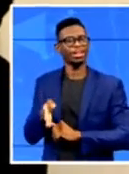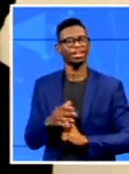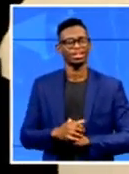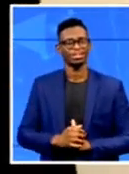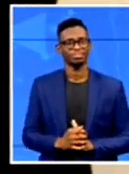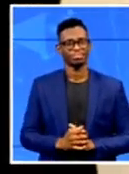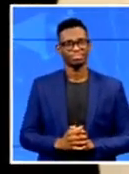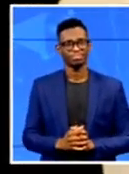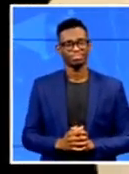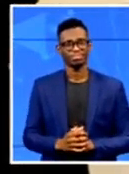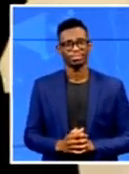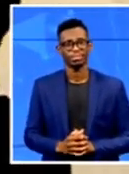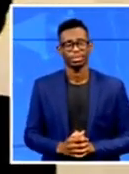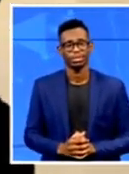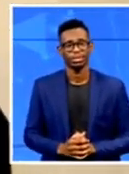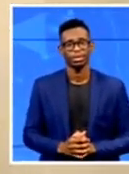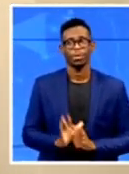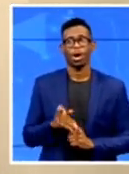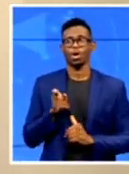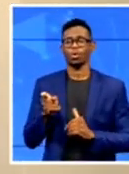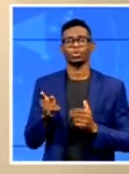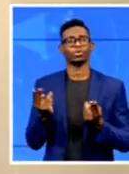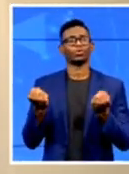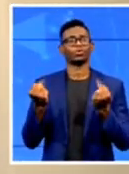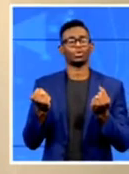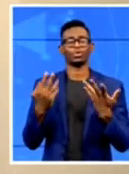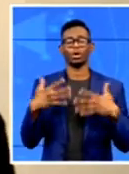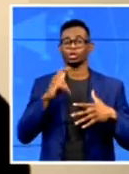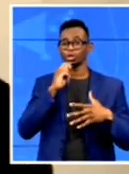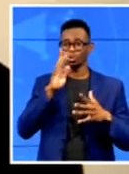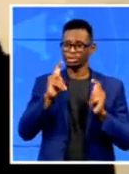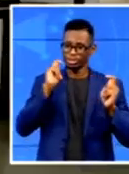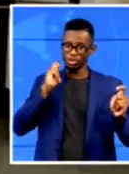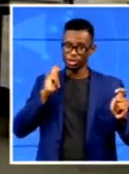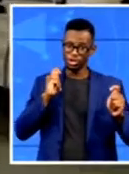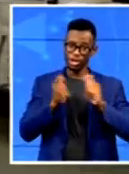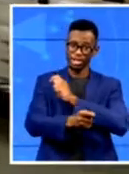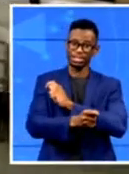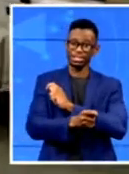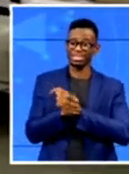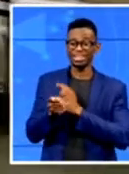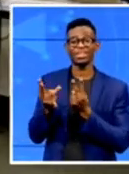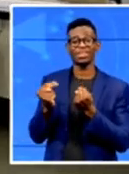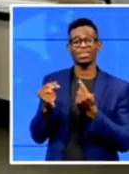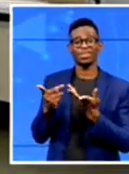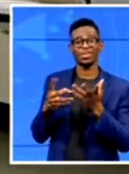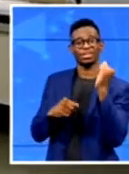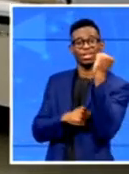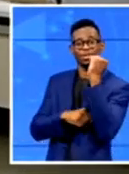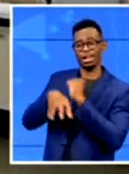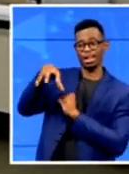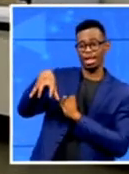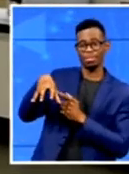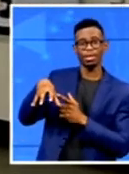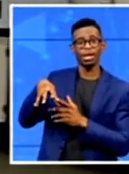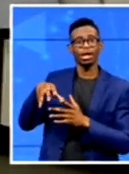A game changer for South Africa. The opening of this state-of-the-art lab will enable the country to develop chemical processes